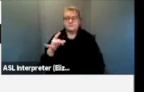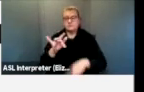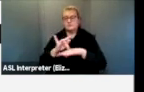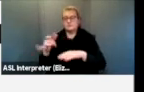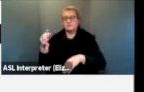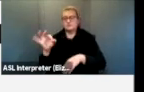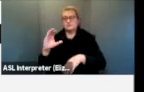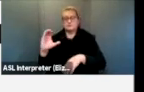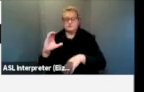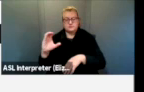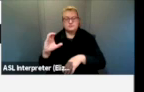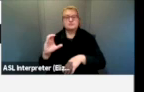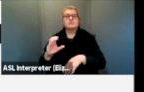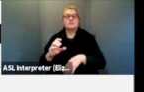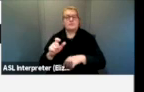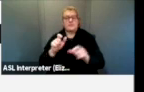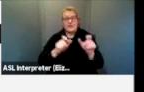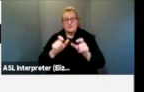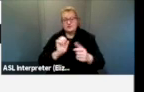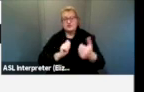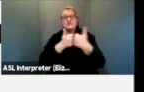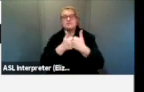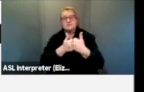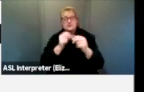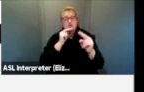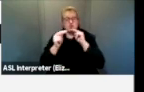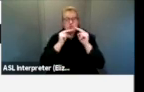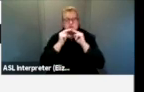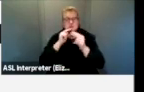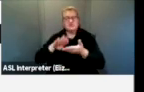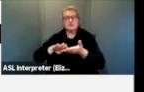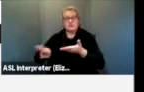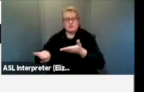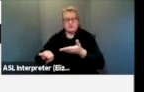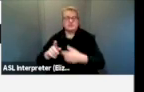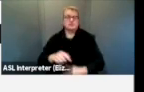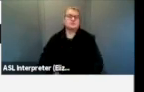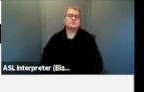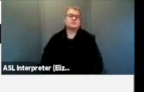centuries, individuals actively challenged and negotiated the exclusions they faced.